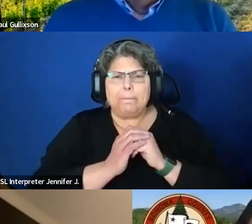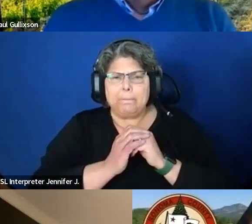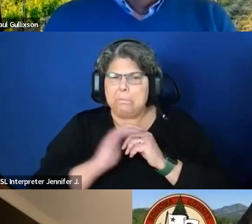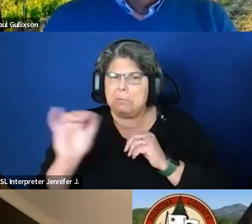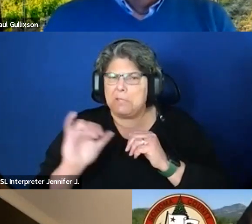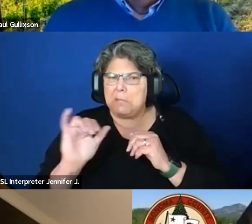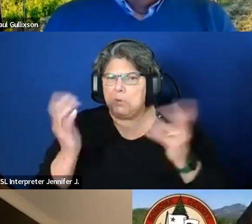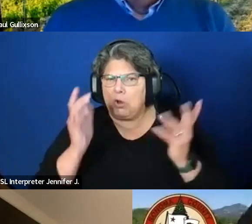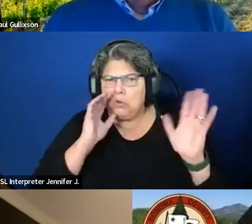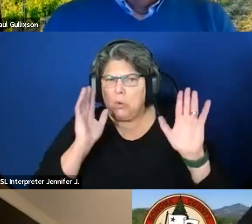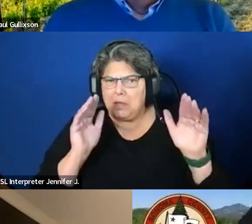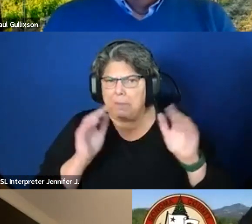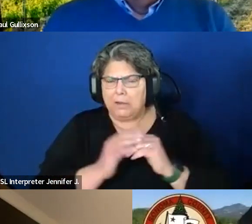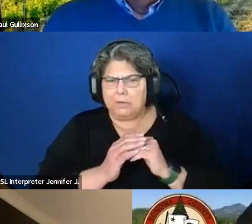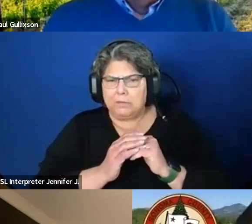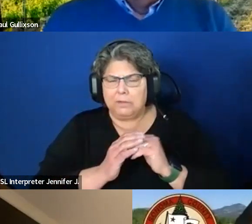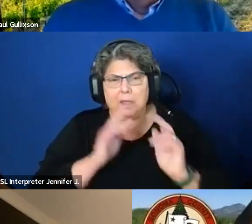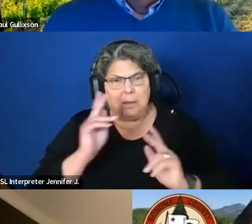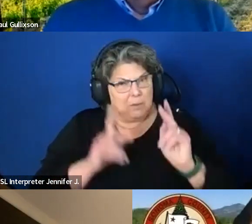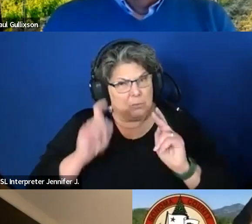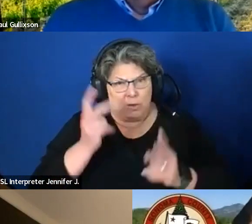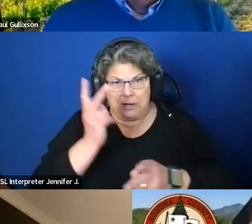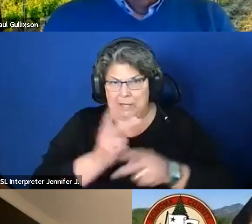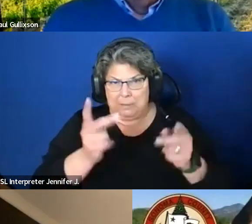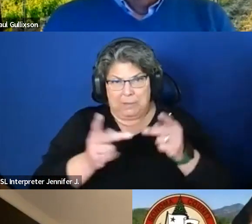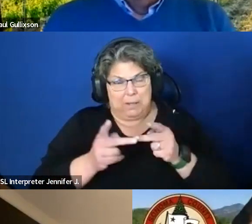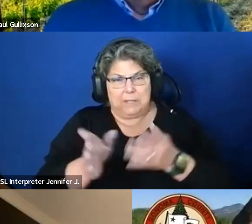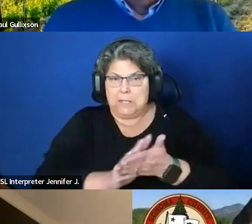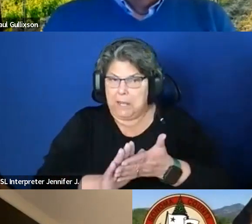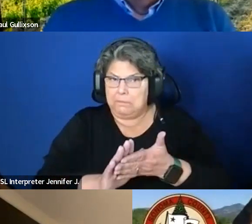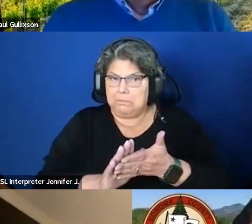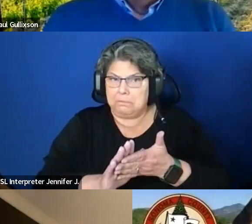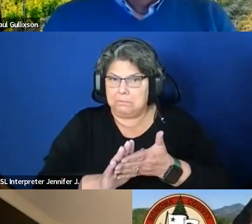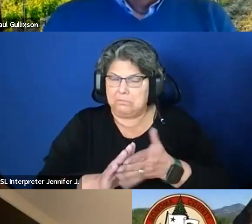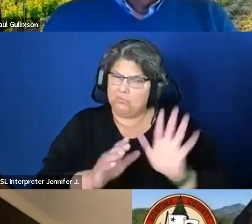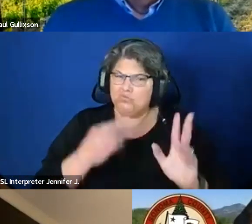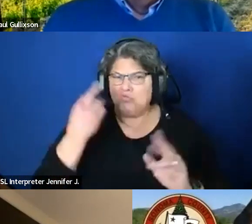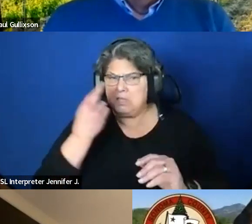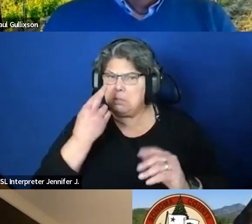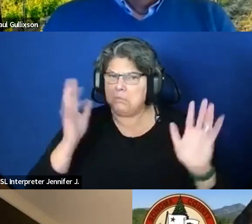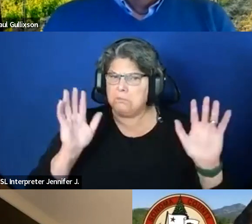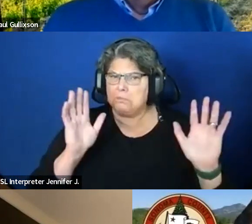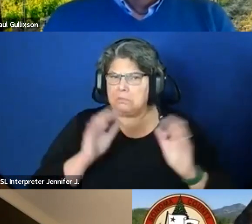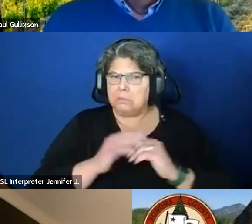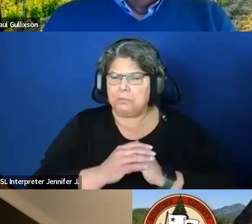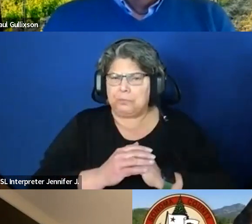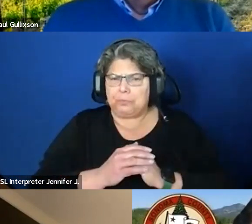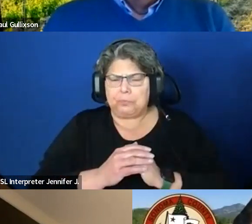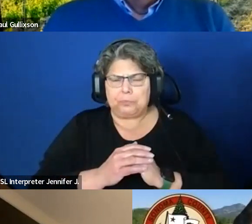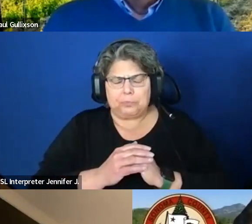to what you would expect, that folks are supposed to keep the place tidy within reason.